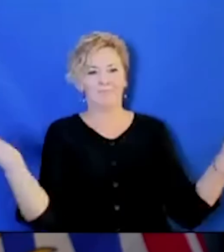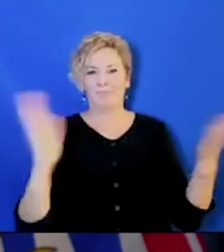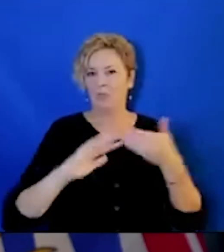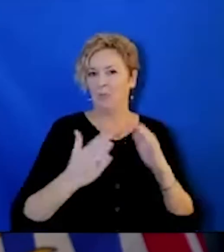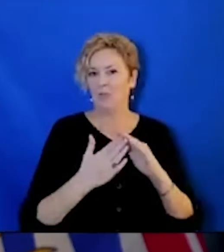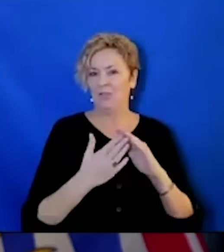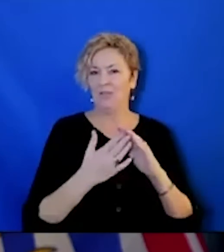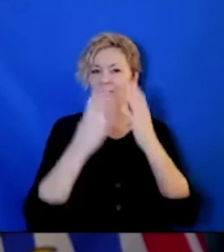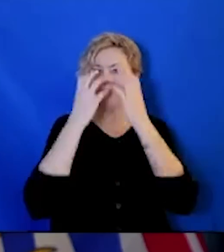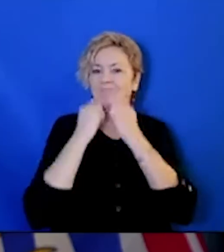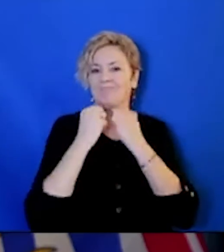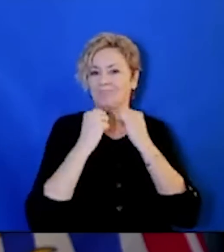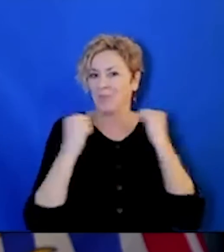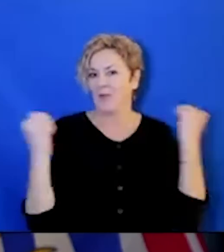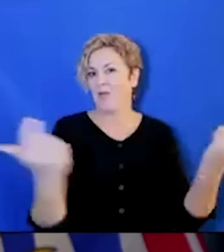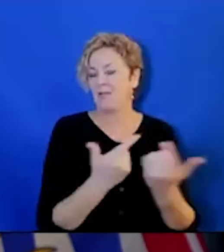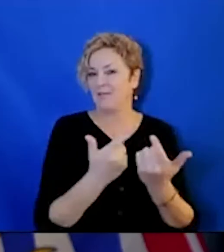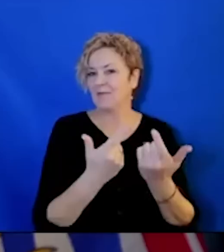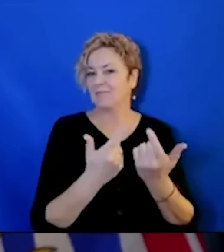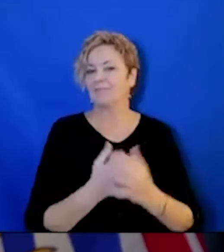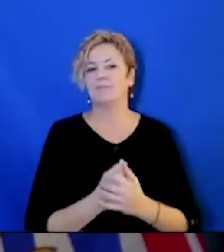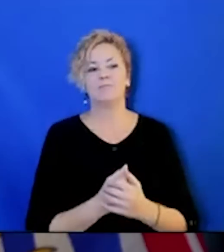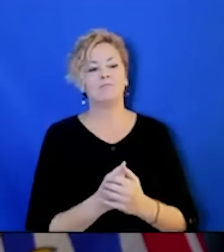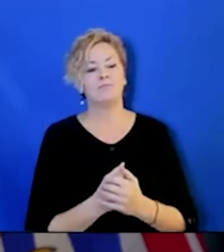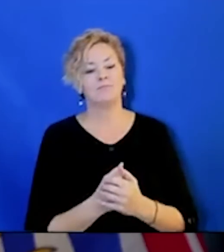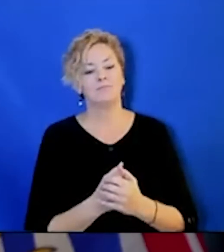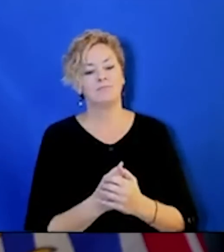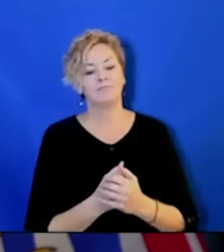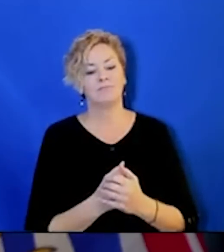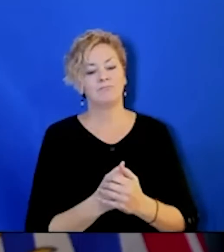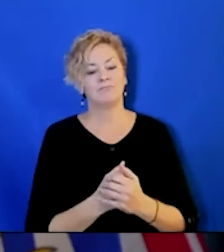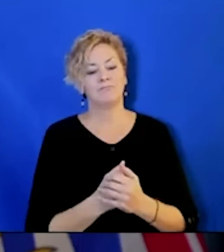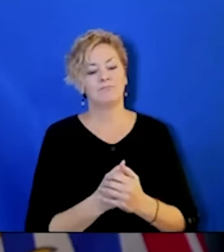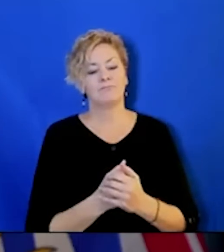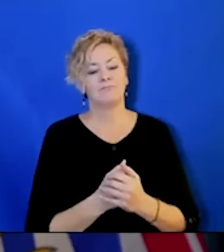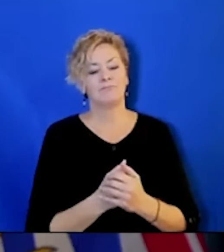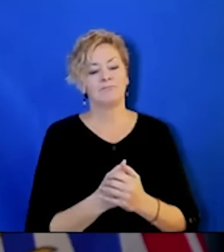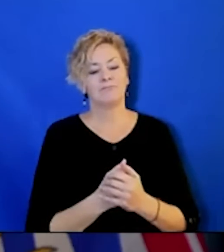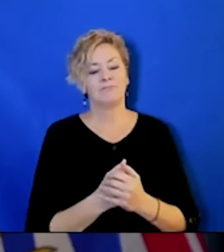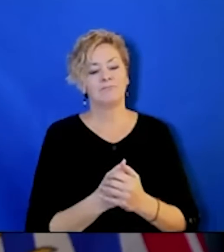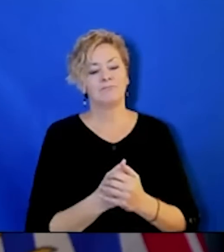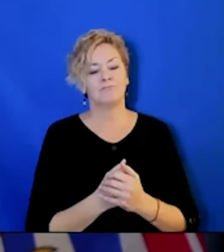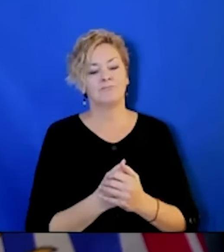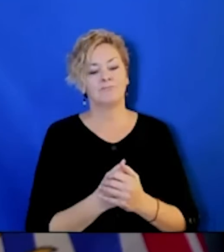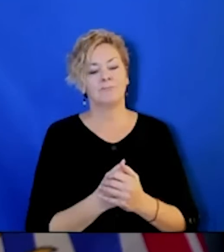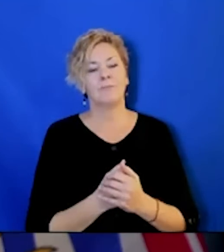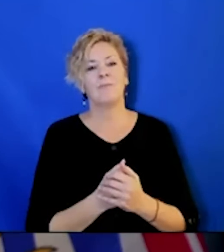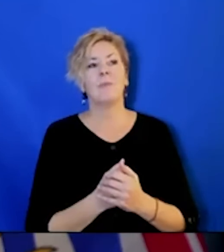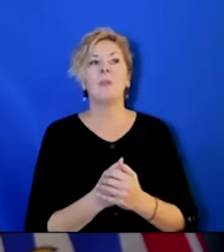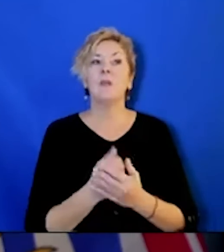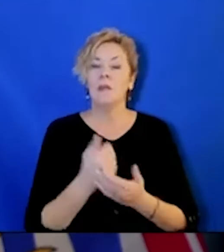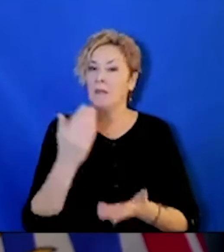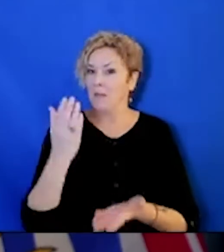I also want to say that while there may be small outdoor events for many